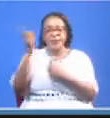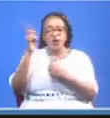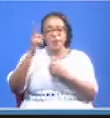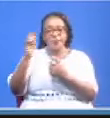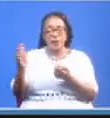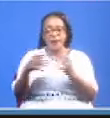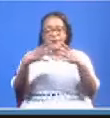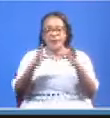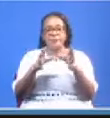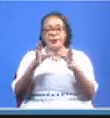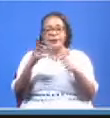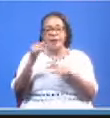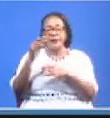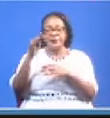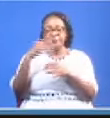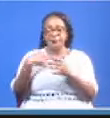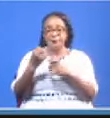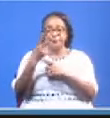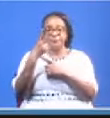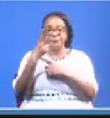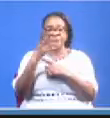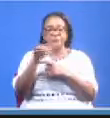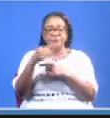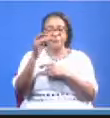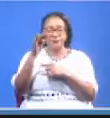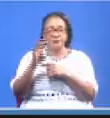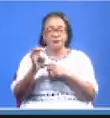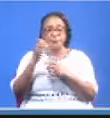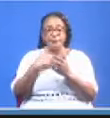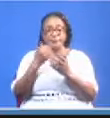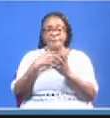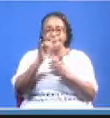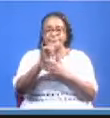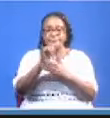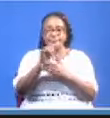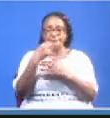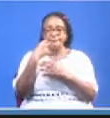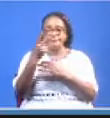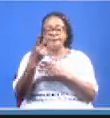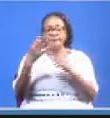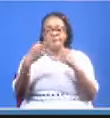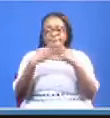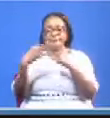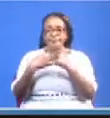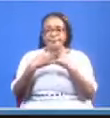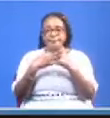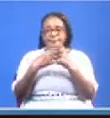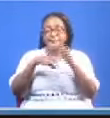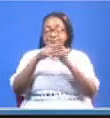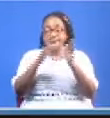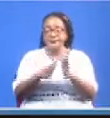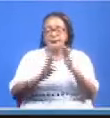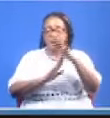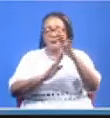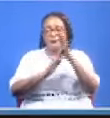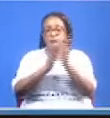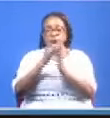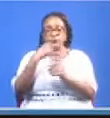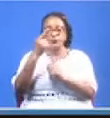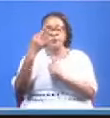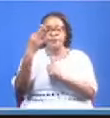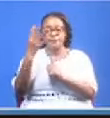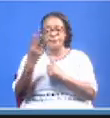Playing handicap 12, Joe triumphed a field of 288 players to emerge top with